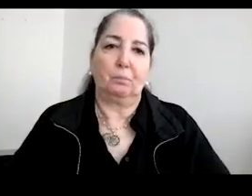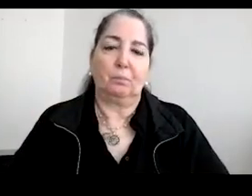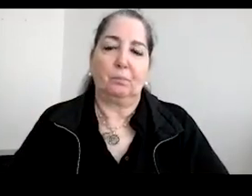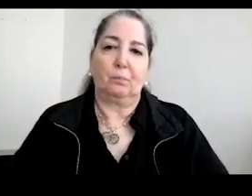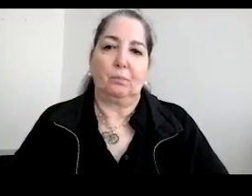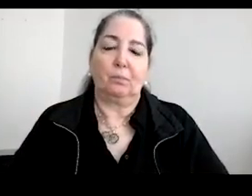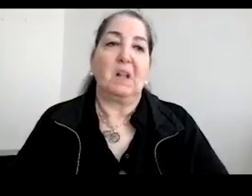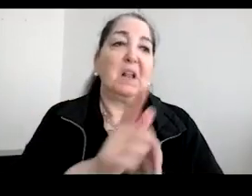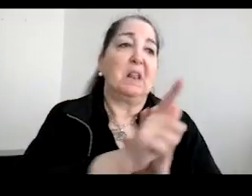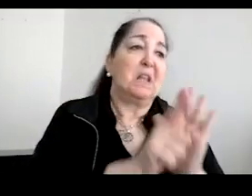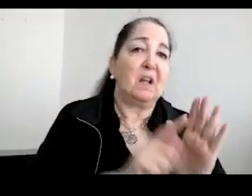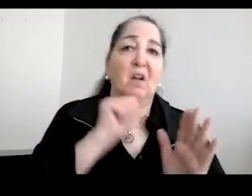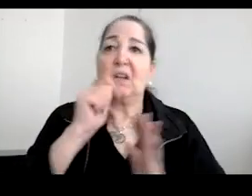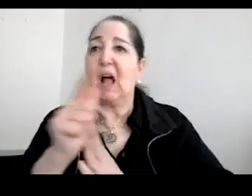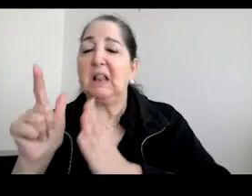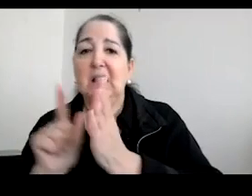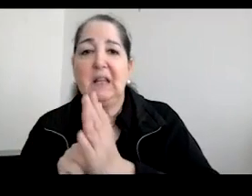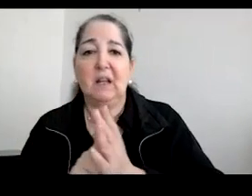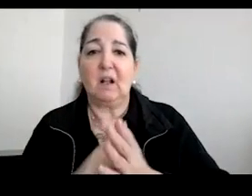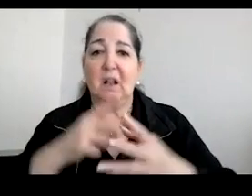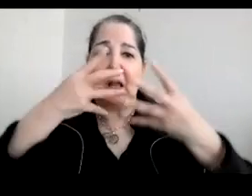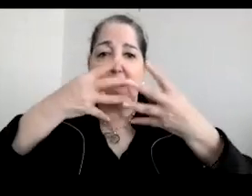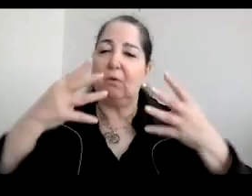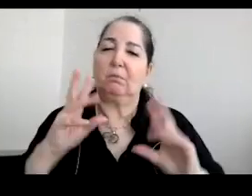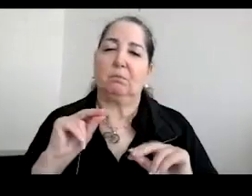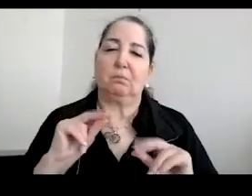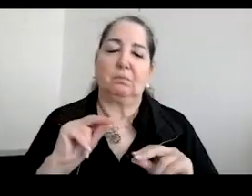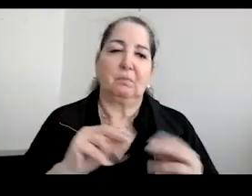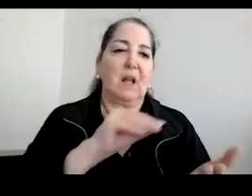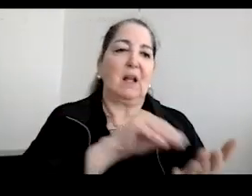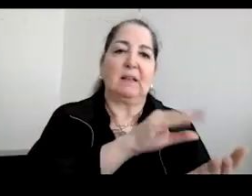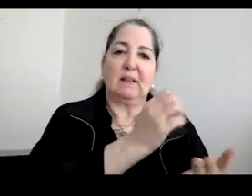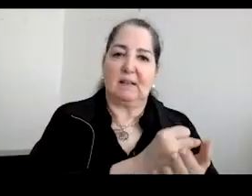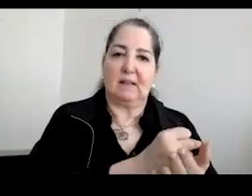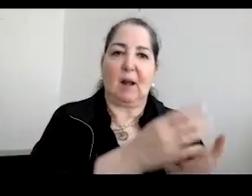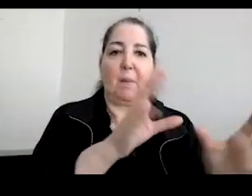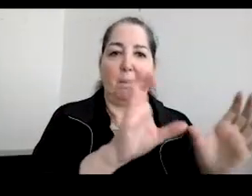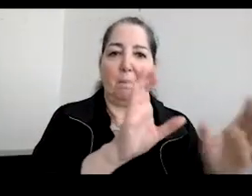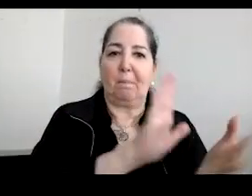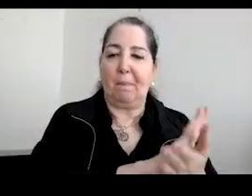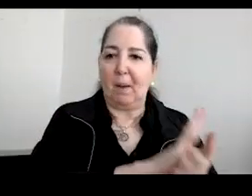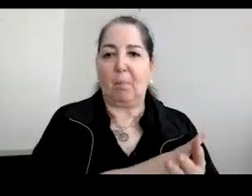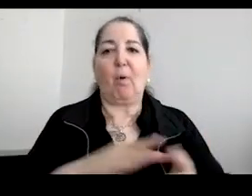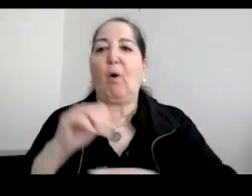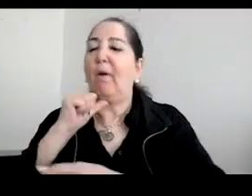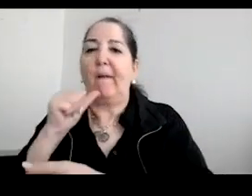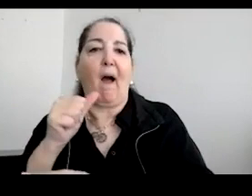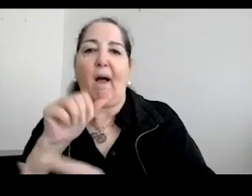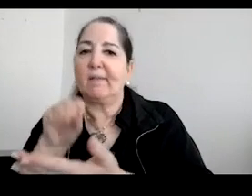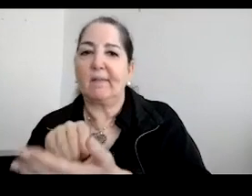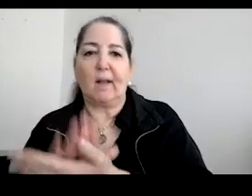legal immigration status, by documented status. So that's just all foreign-born workers together. So there has been